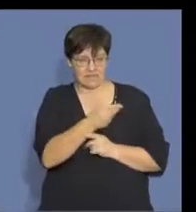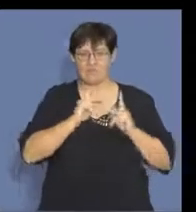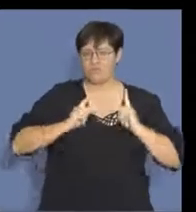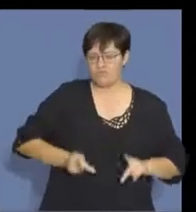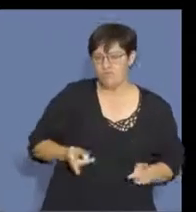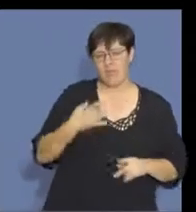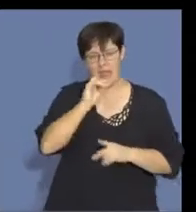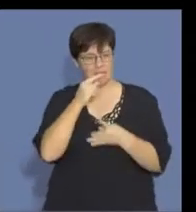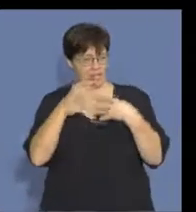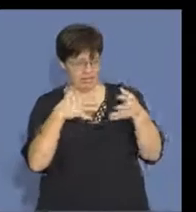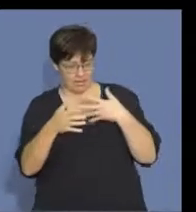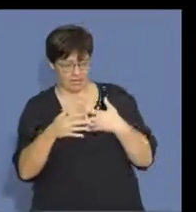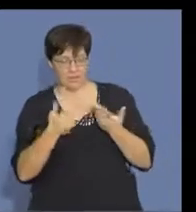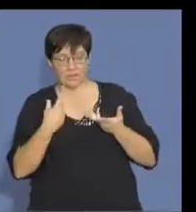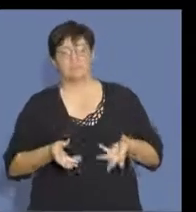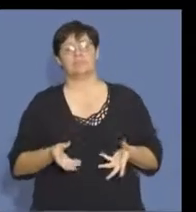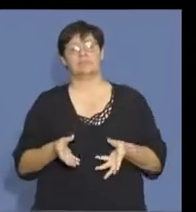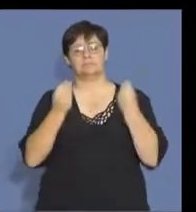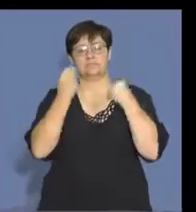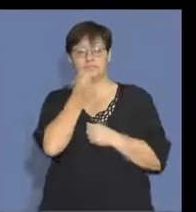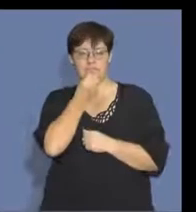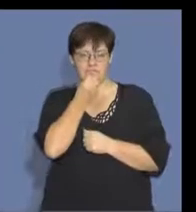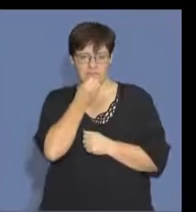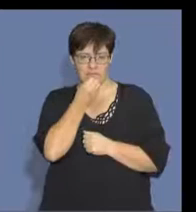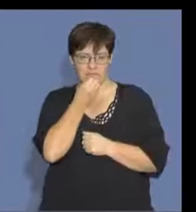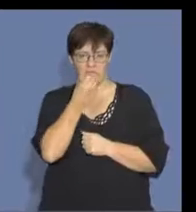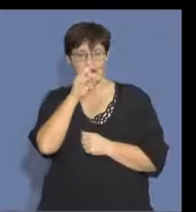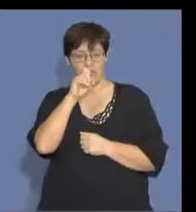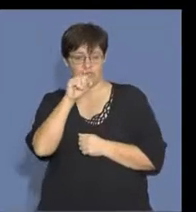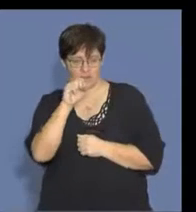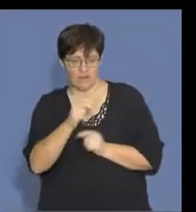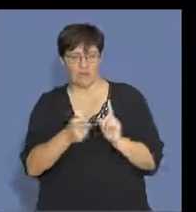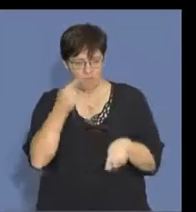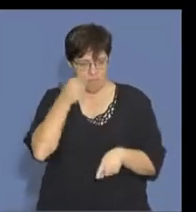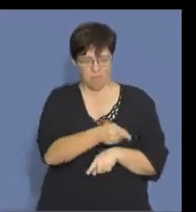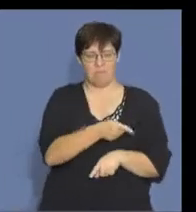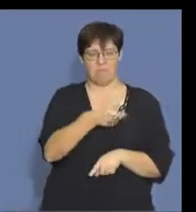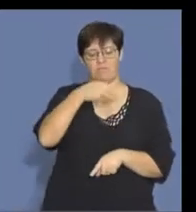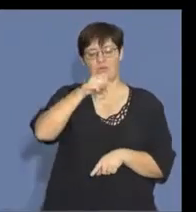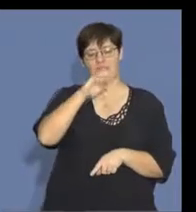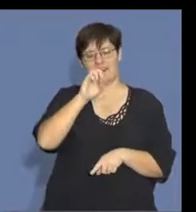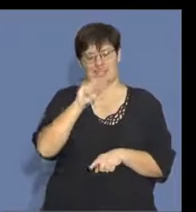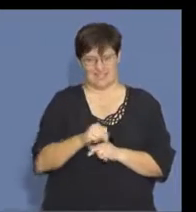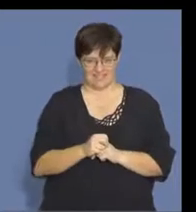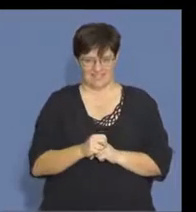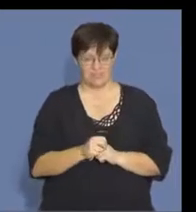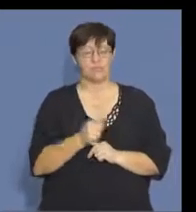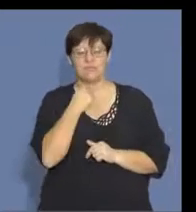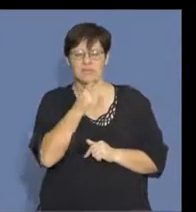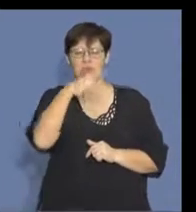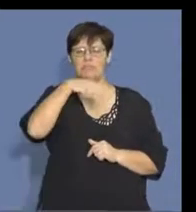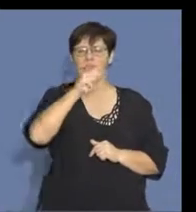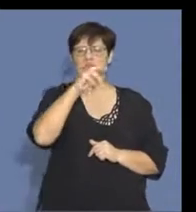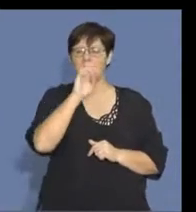and animals, they get their nitrogen and from the protein they eat. So guys, proteins, as I mentioned, are made